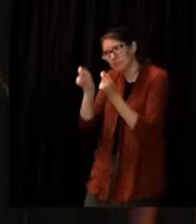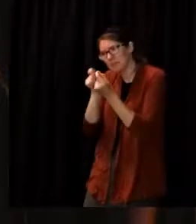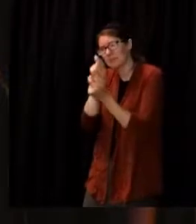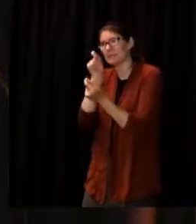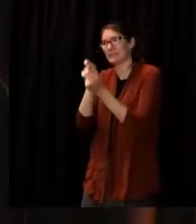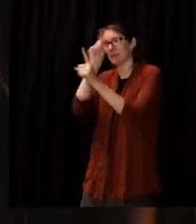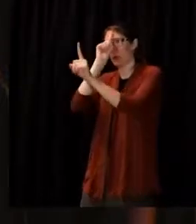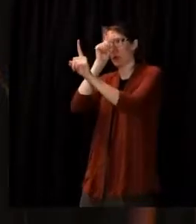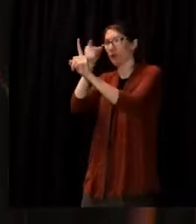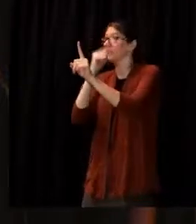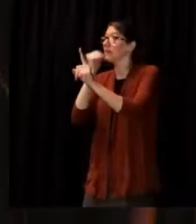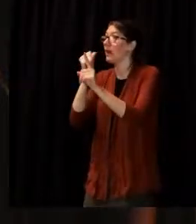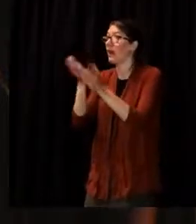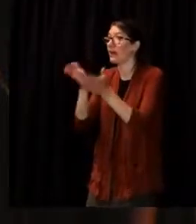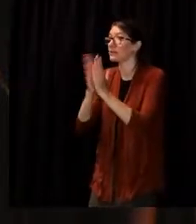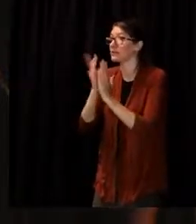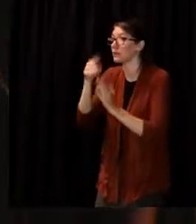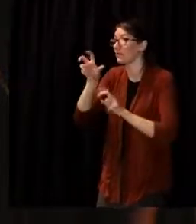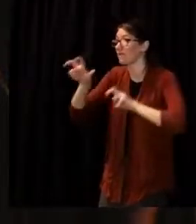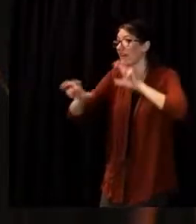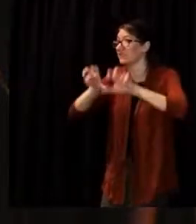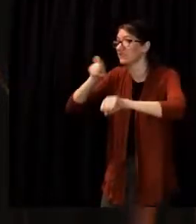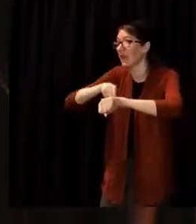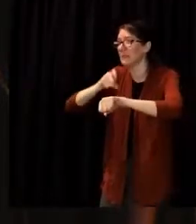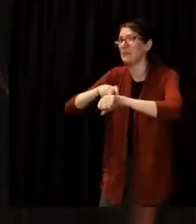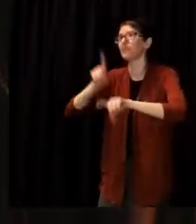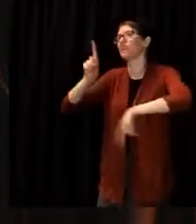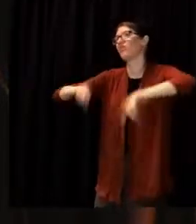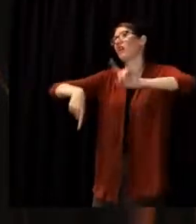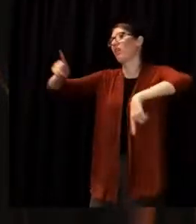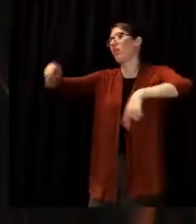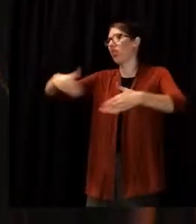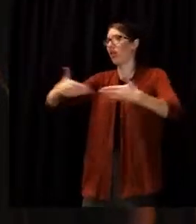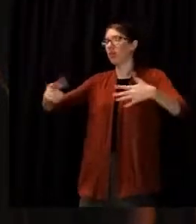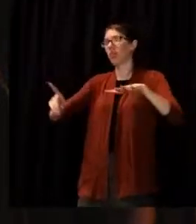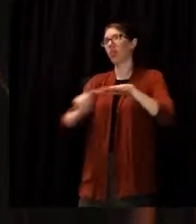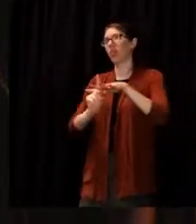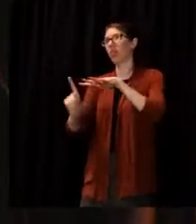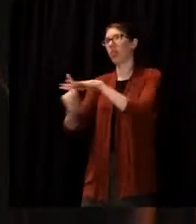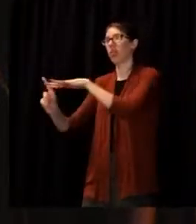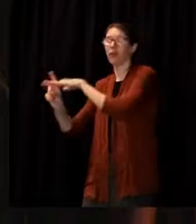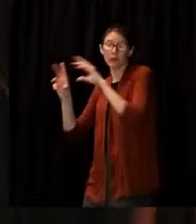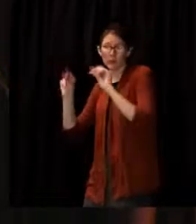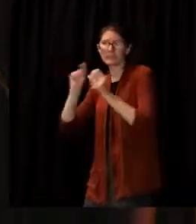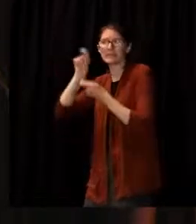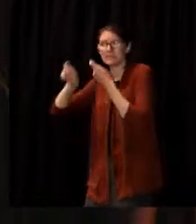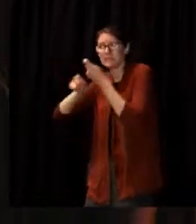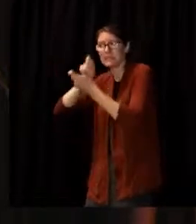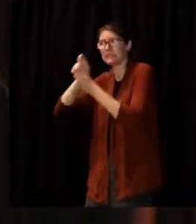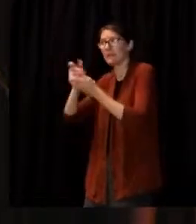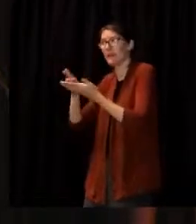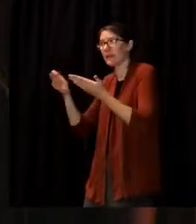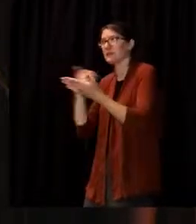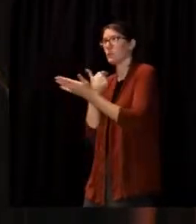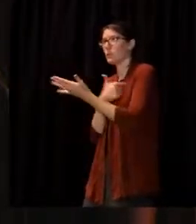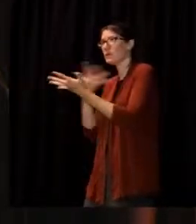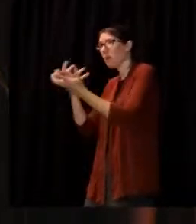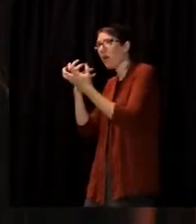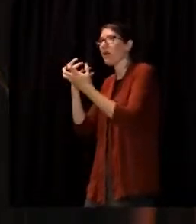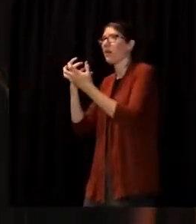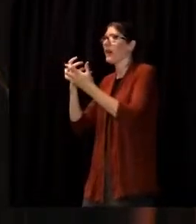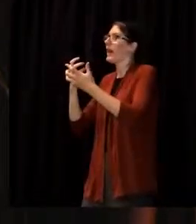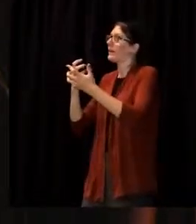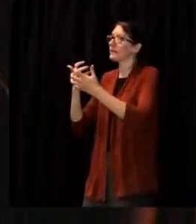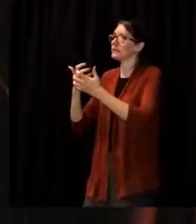isn't asking you to invest your time in these random things. There are very specific things that we're working towards, and it is aggressive, and